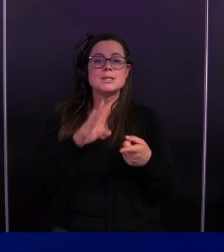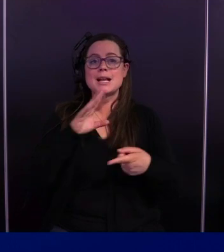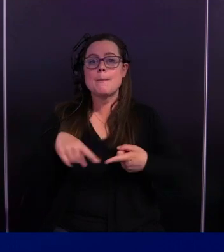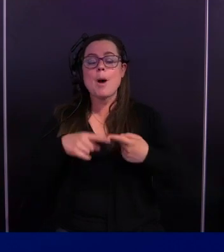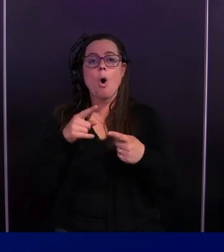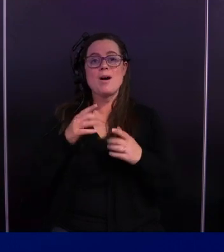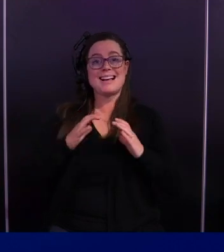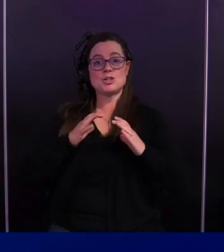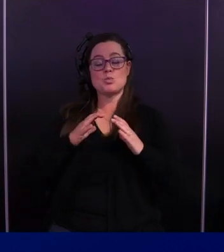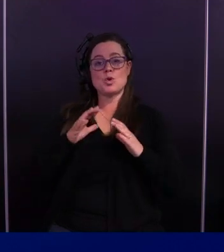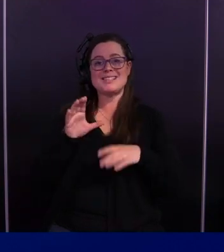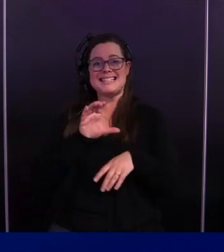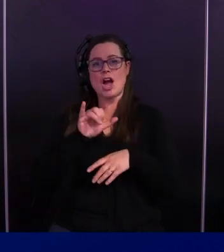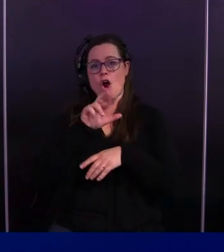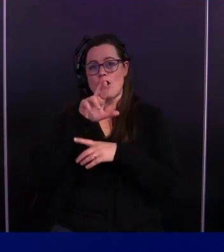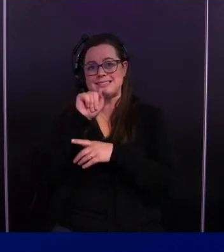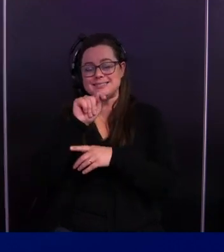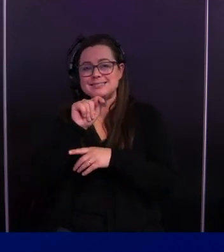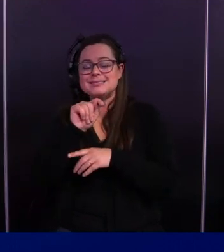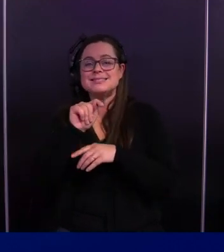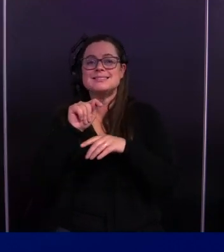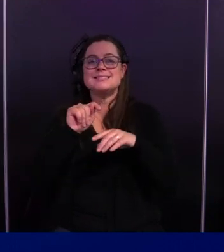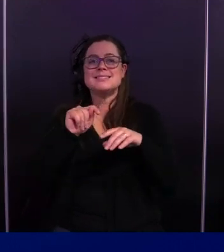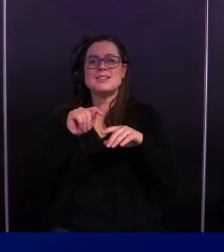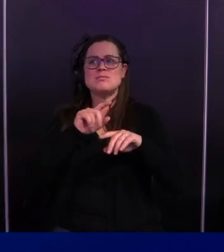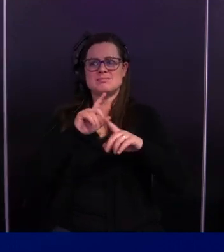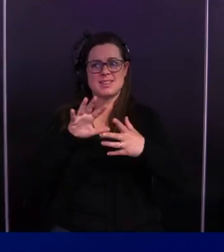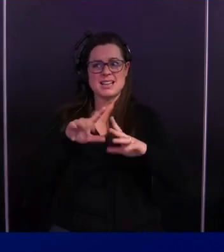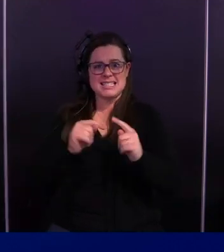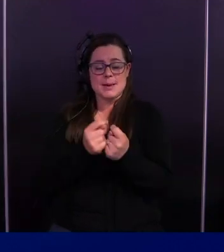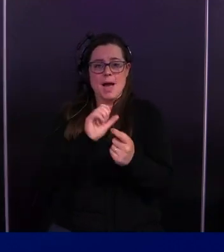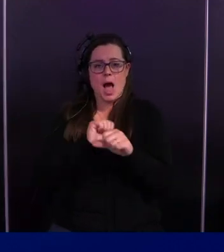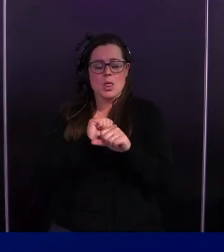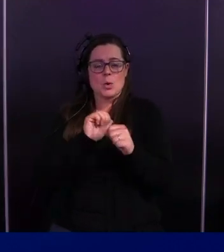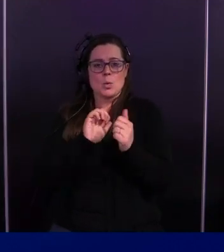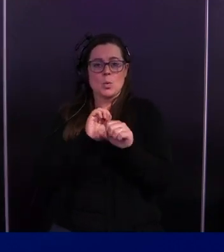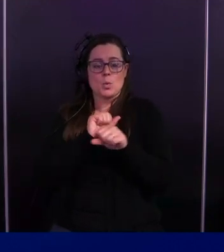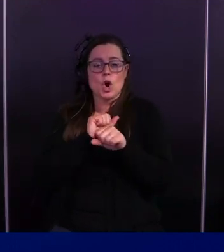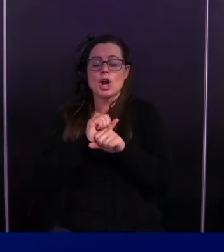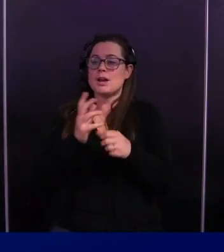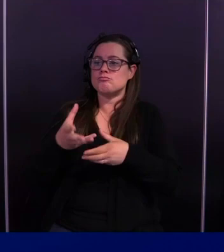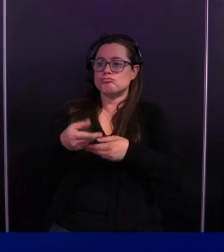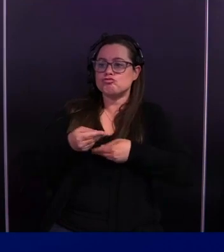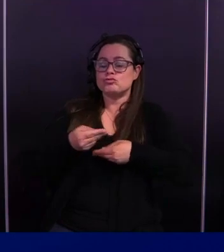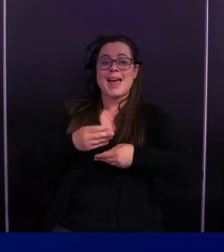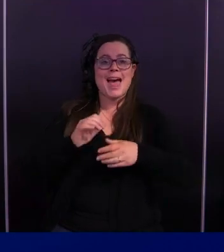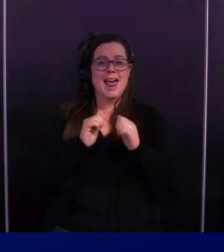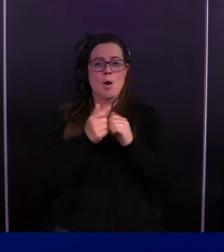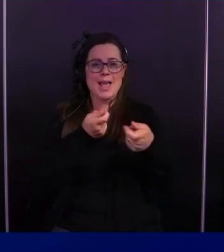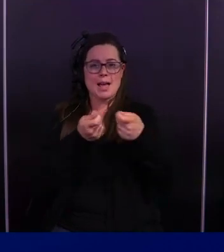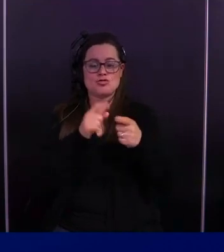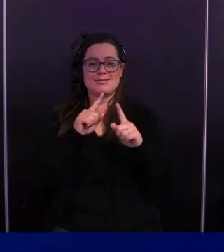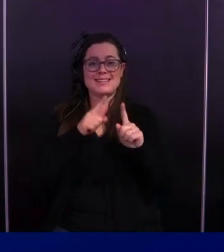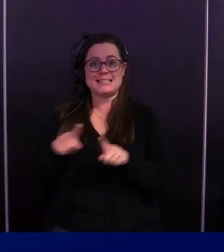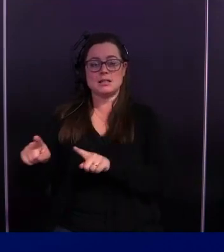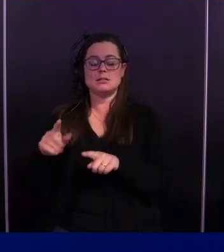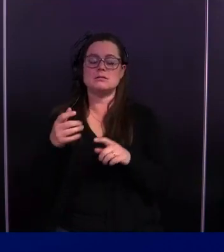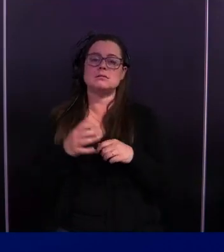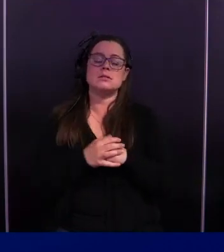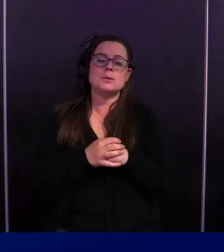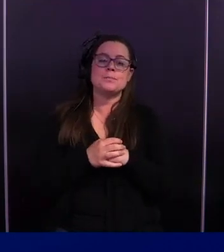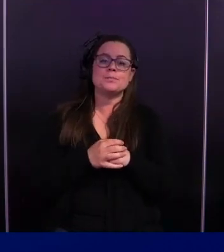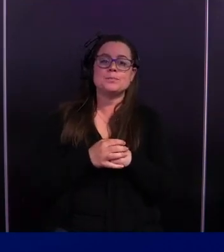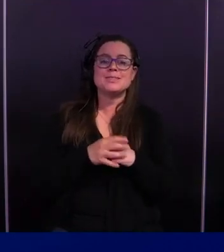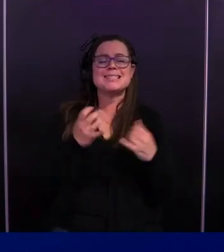customer incident response team works and how we receive and handle incidents. What we wanted to talk a little bit about